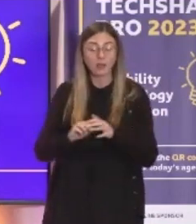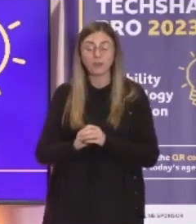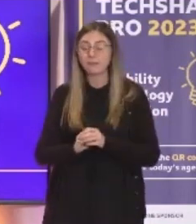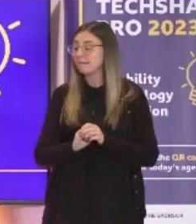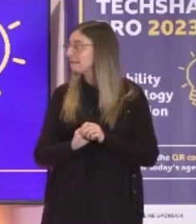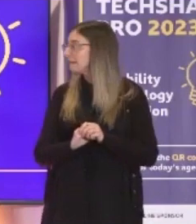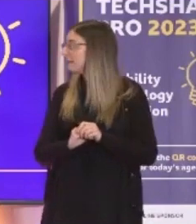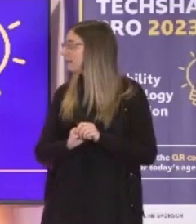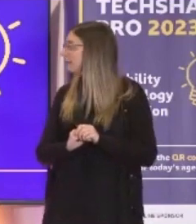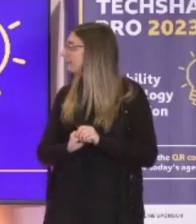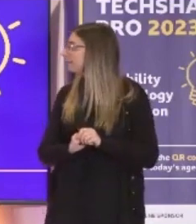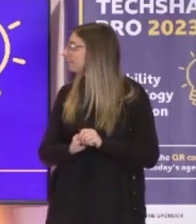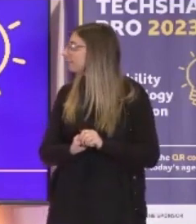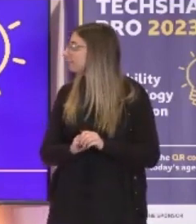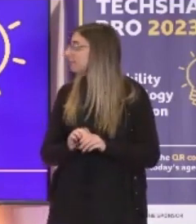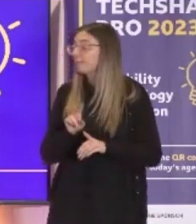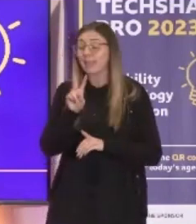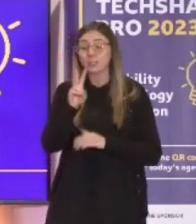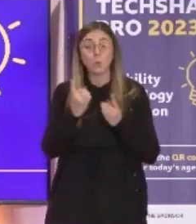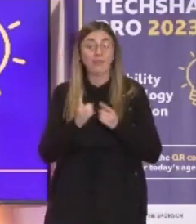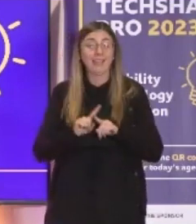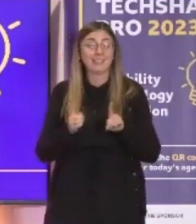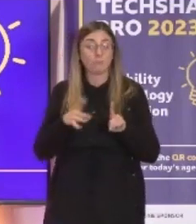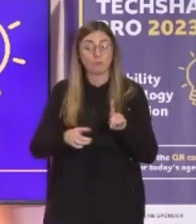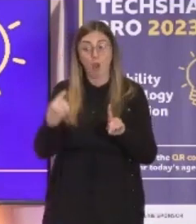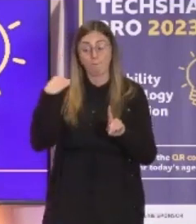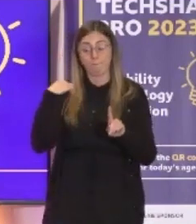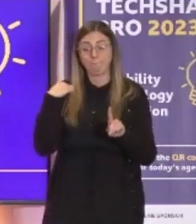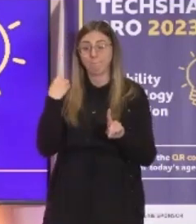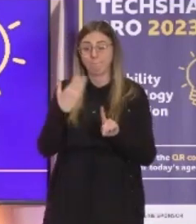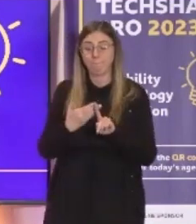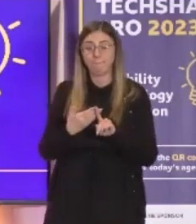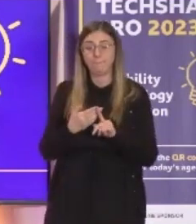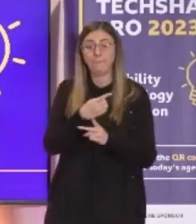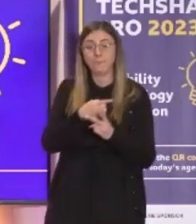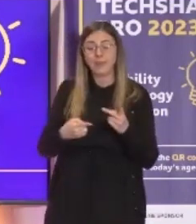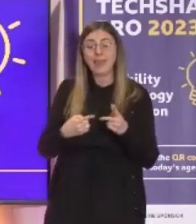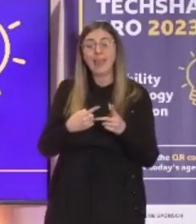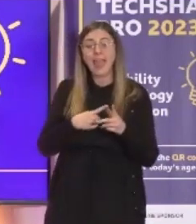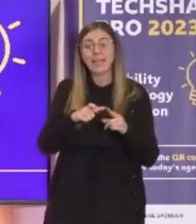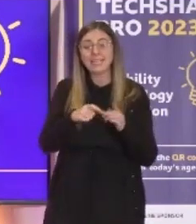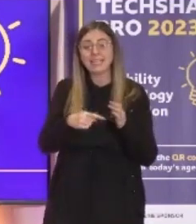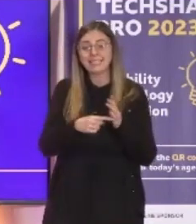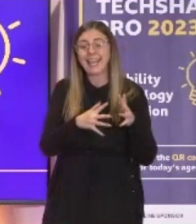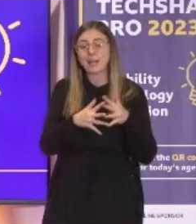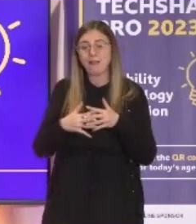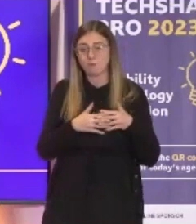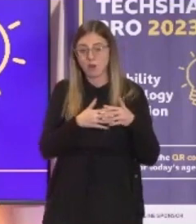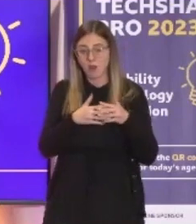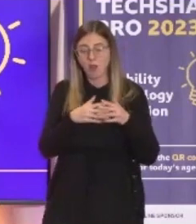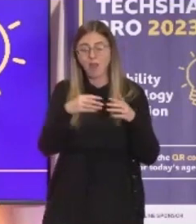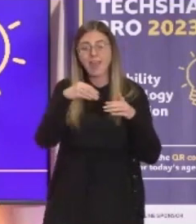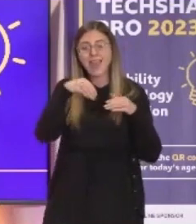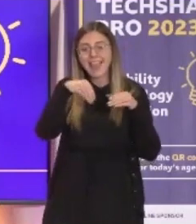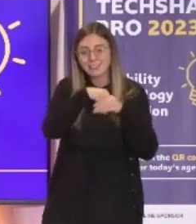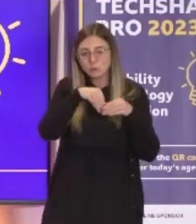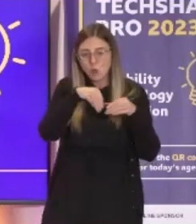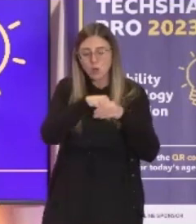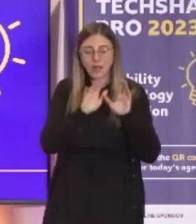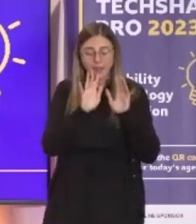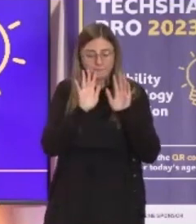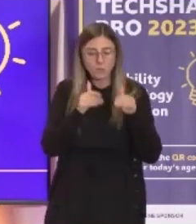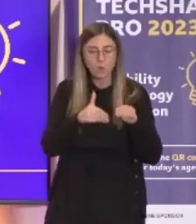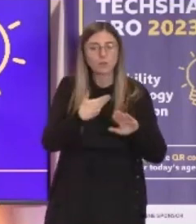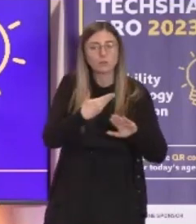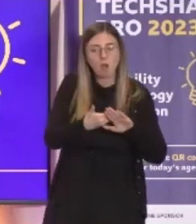There are 2 things in particular that we've done differently. One is the other ADCs we have in the US, they're internally focused,